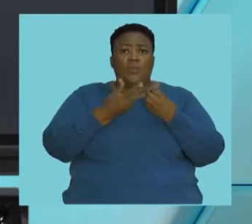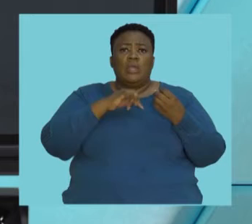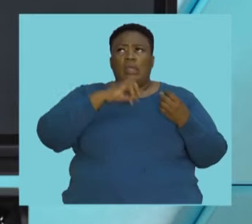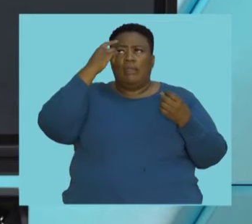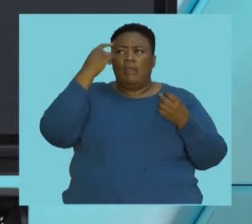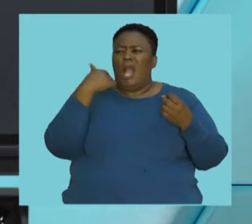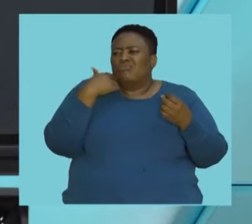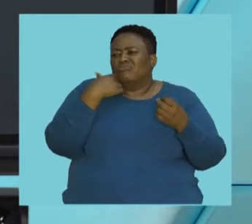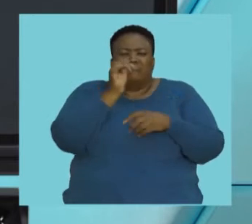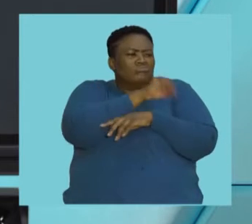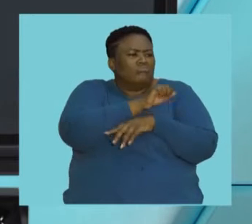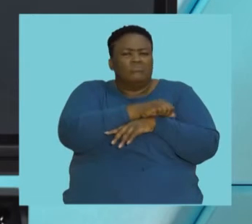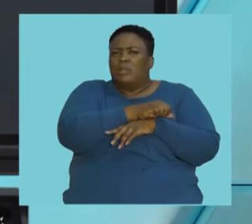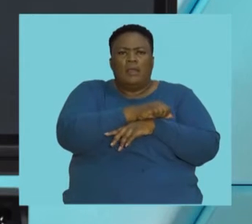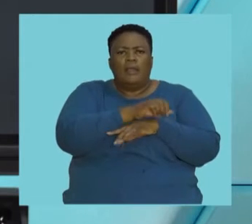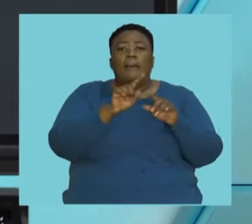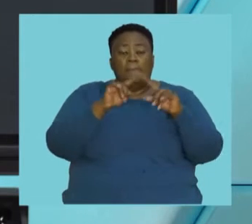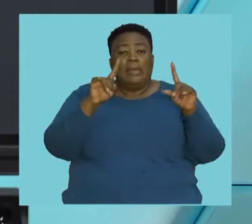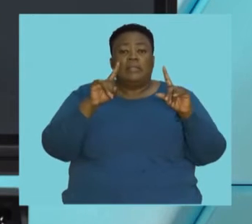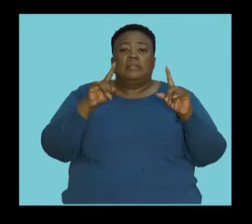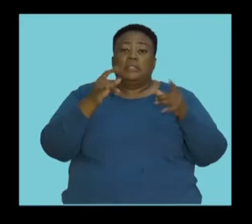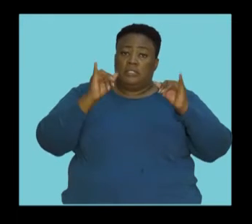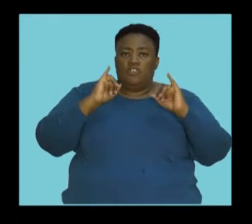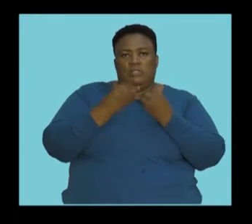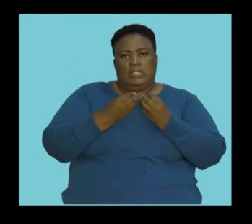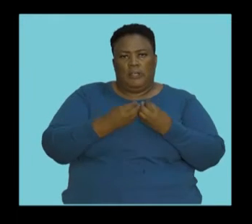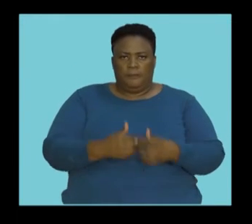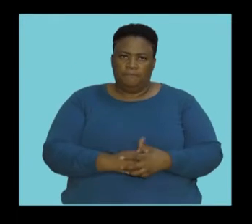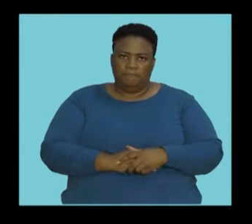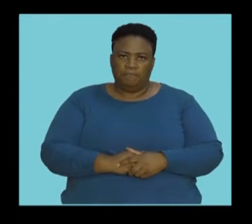for granted. So let's get straight into the topic.